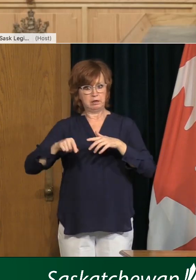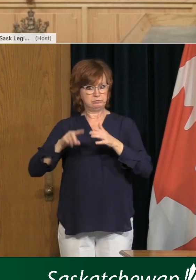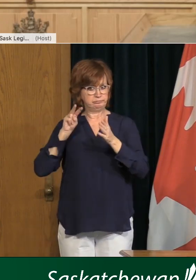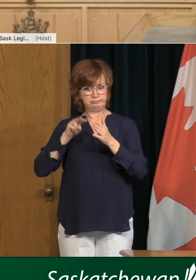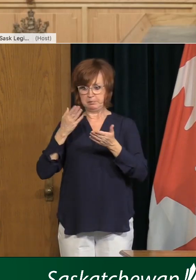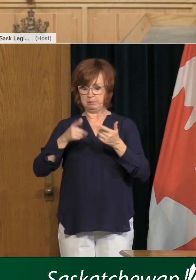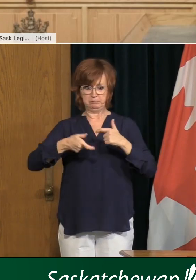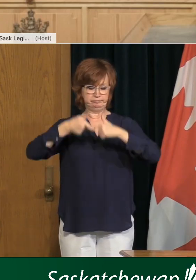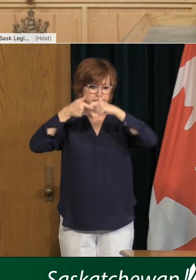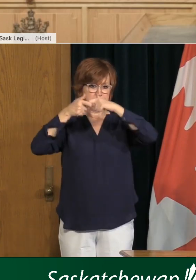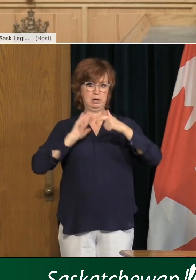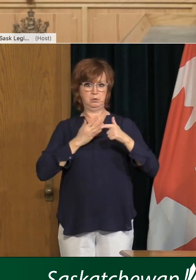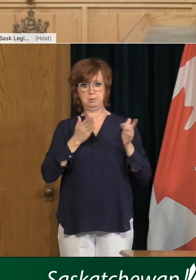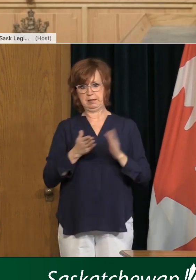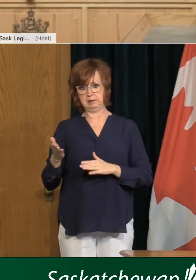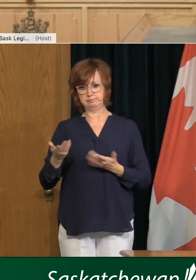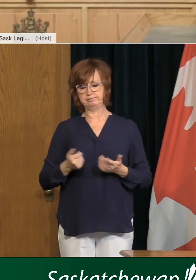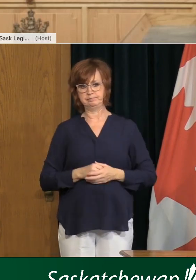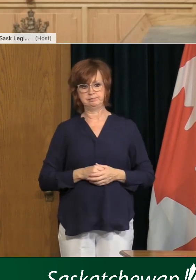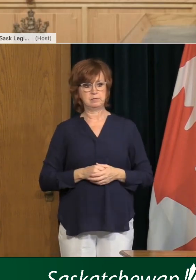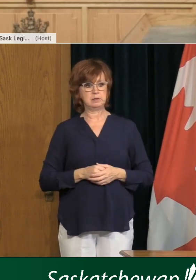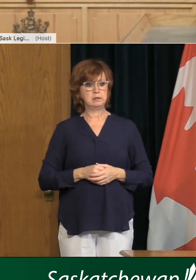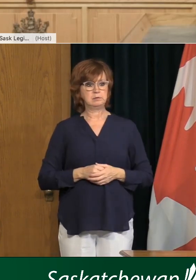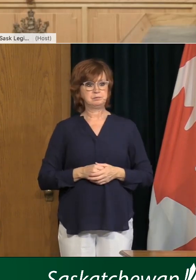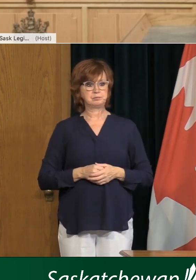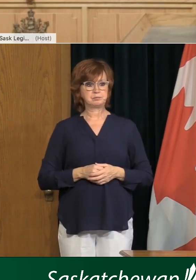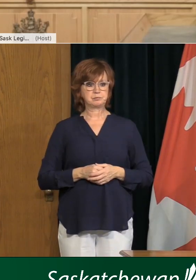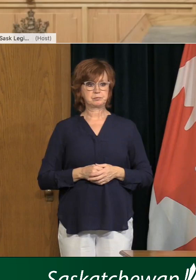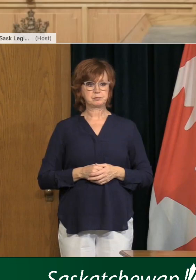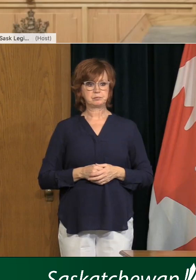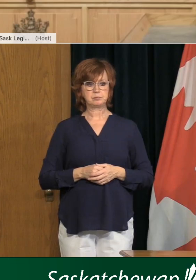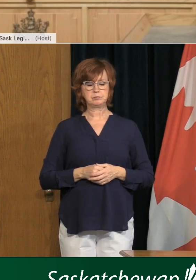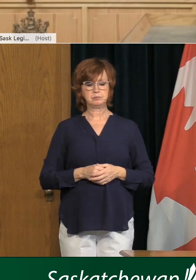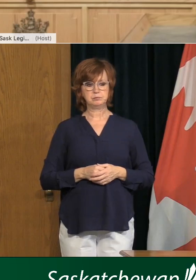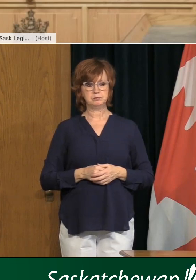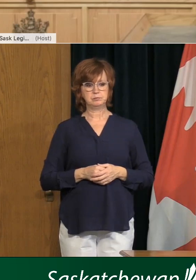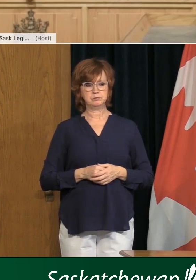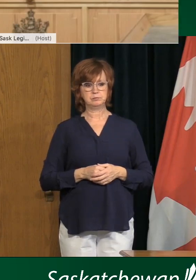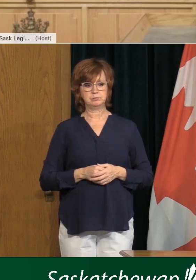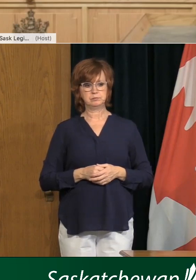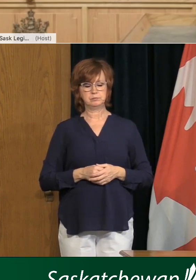please. And so the next steps in this resumption plan is that we will